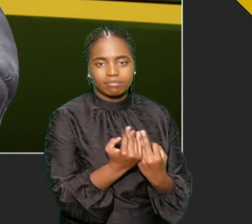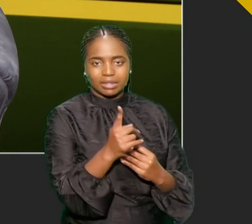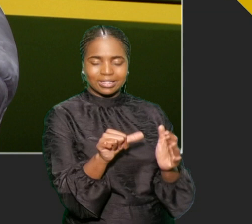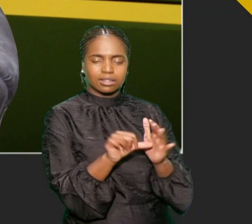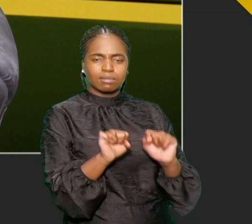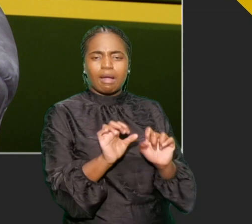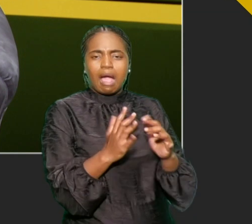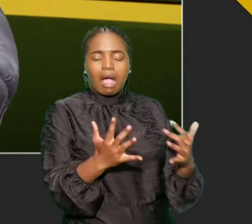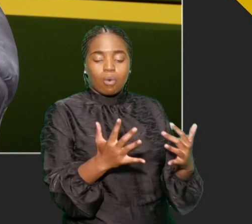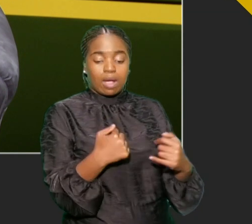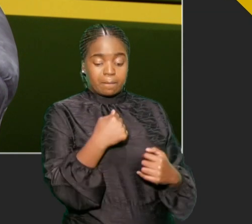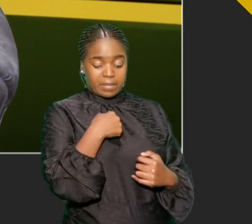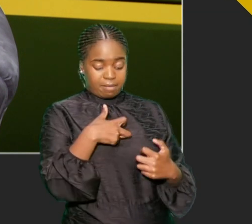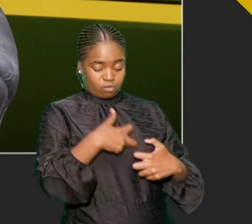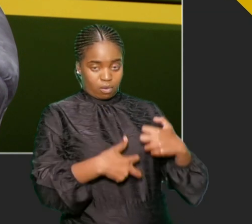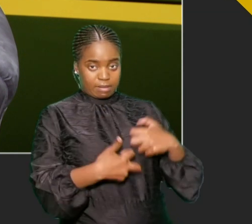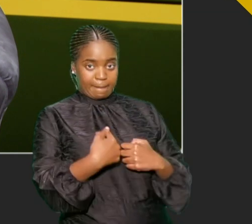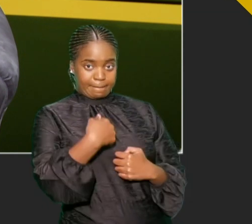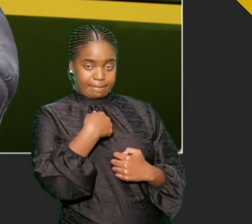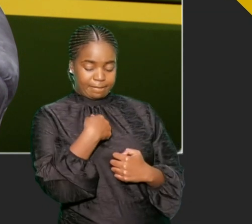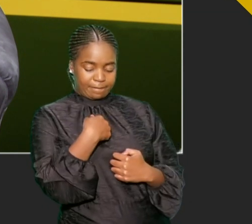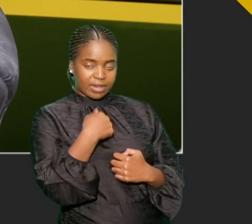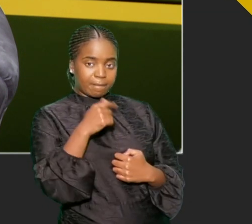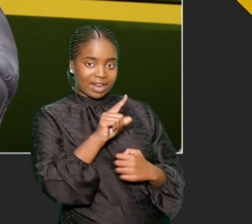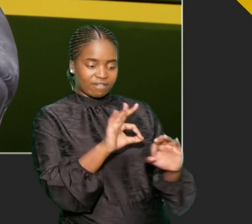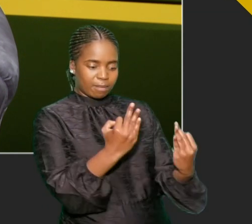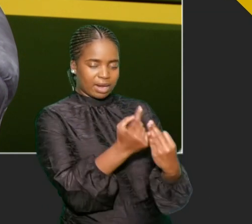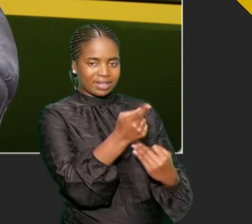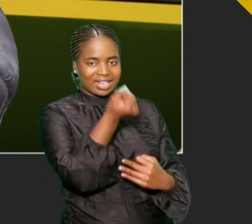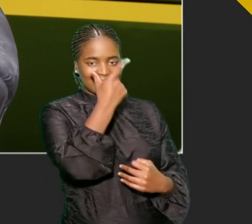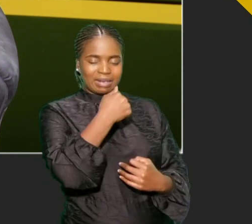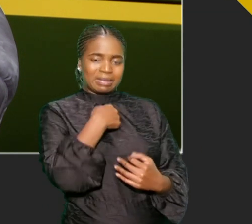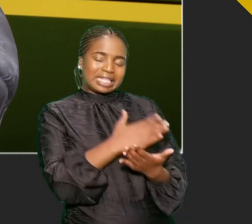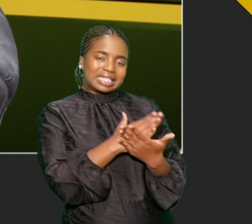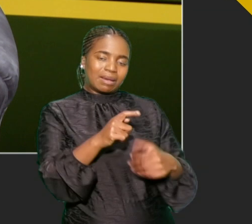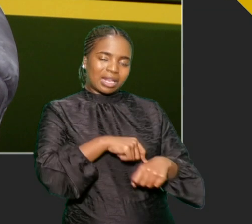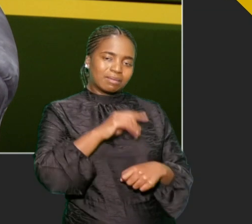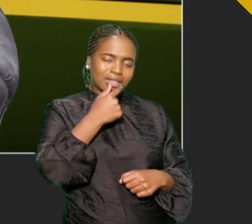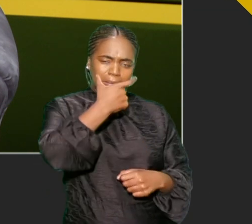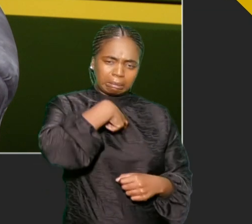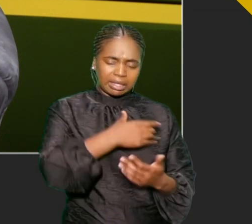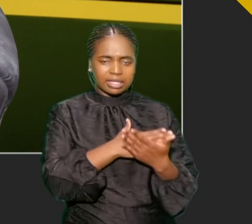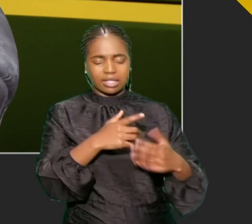also make those people understand that sometimes there'll be bad days and sometimes there'll be good days?